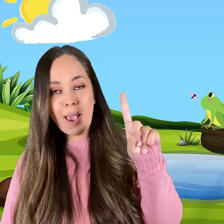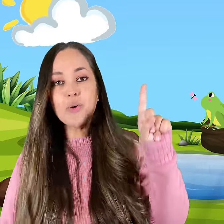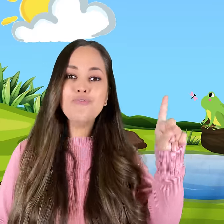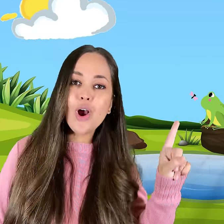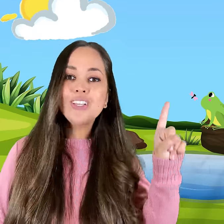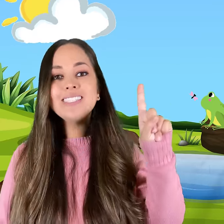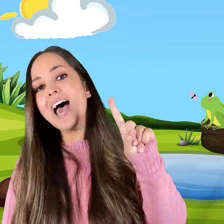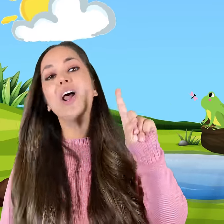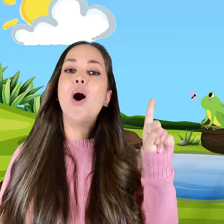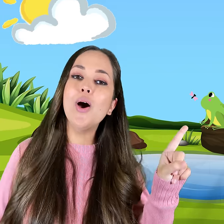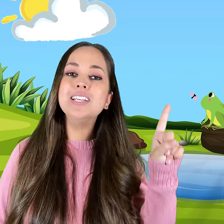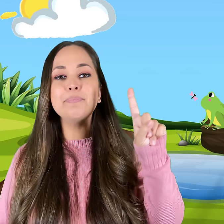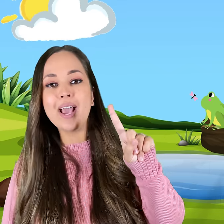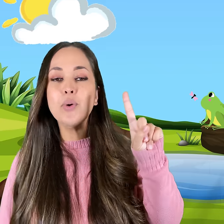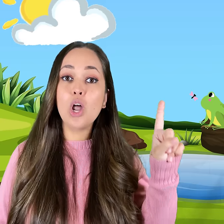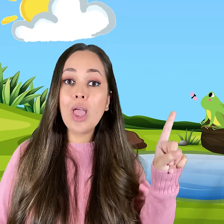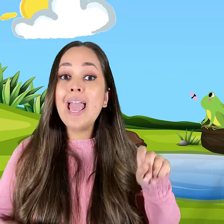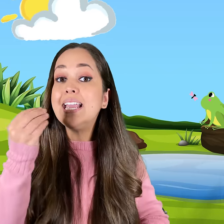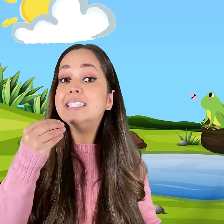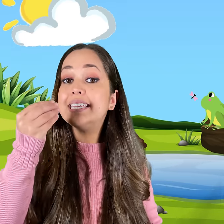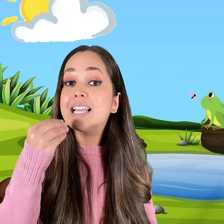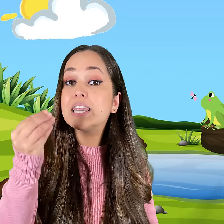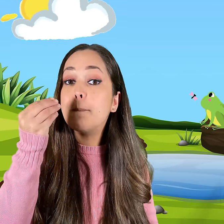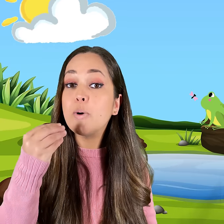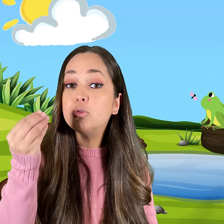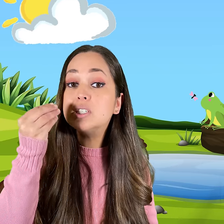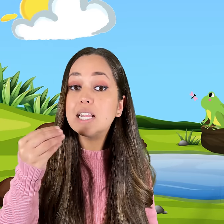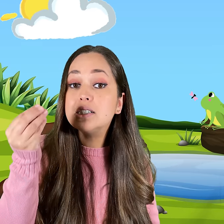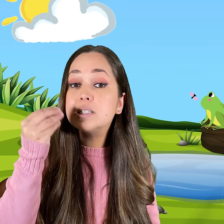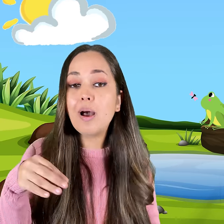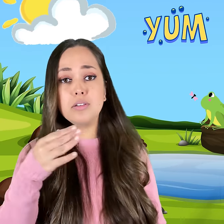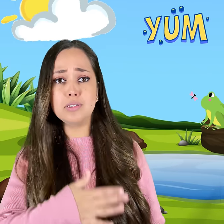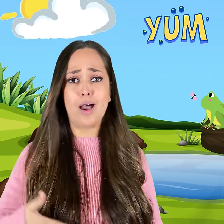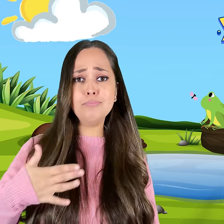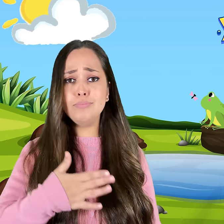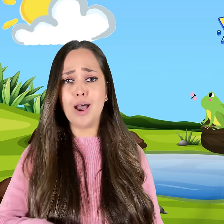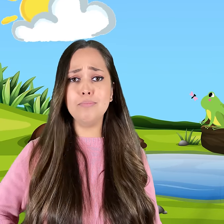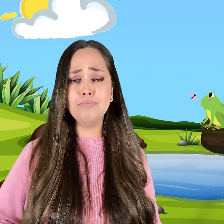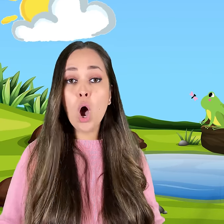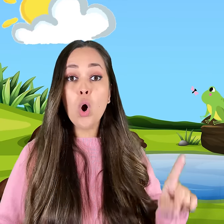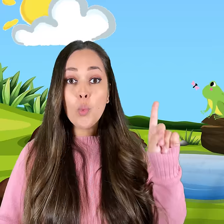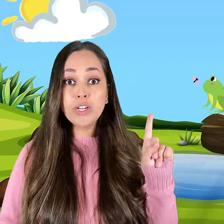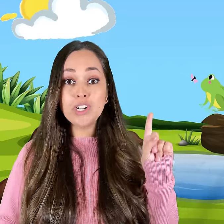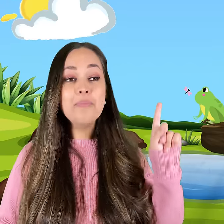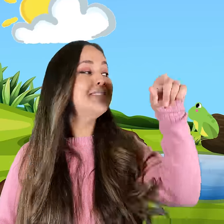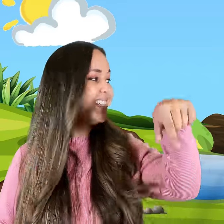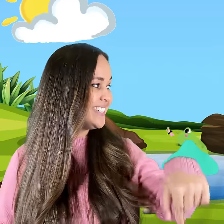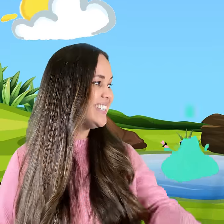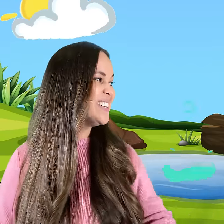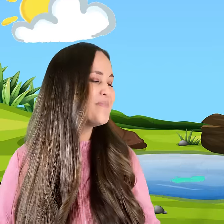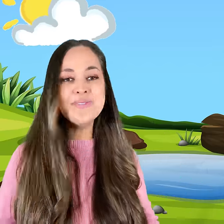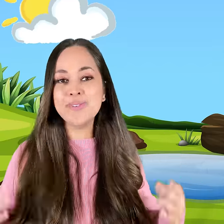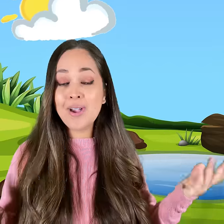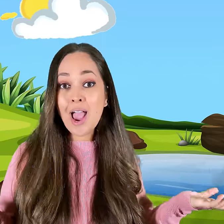and speckled frog sat on a speckled log, eating the most delicious bugs. Yum, yum. One jumped